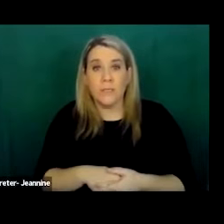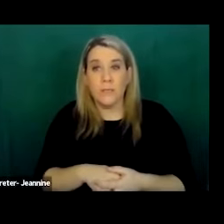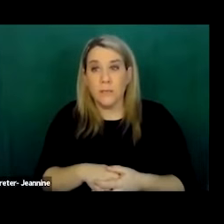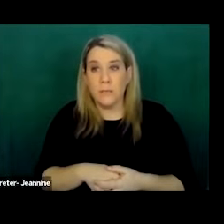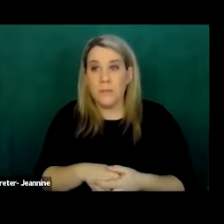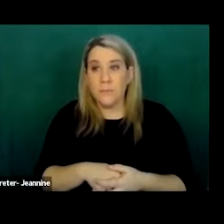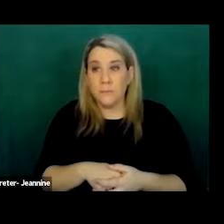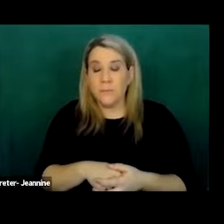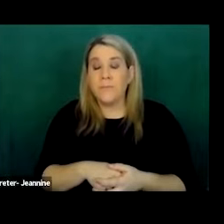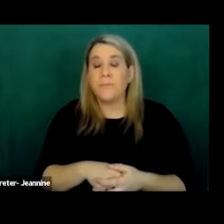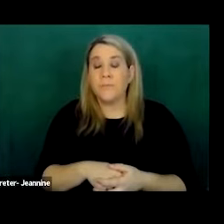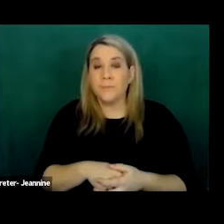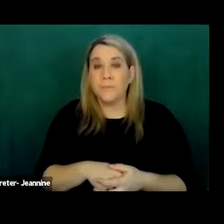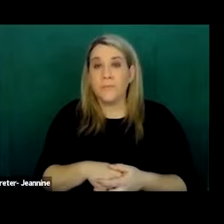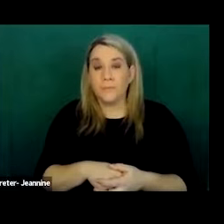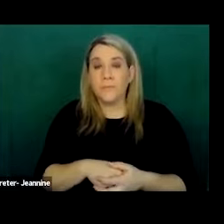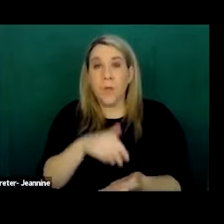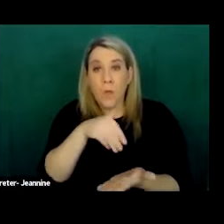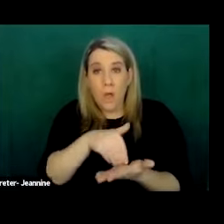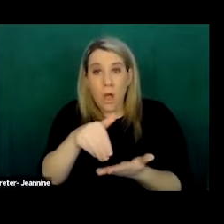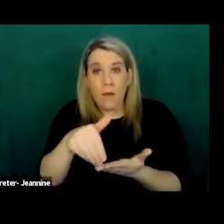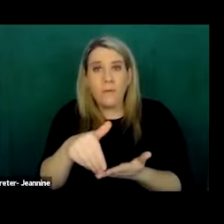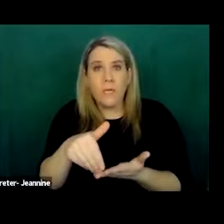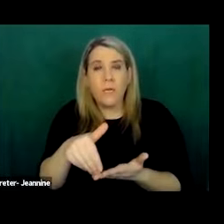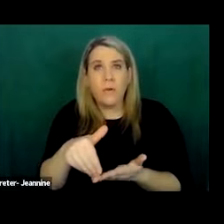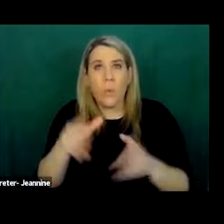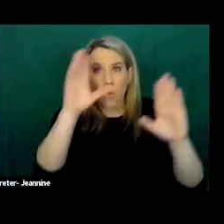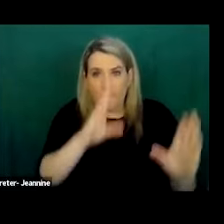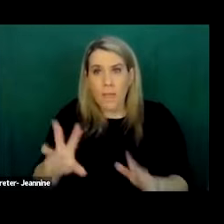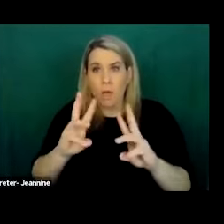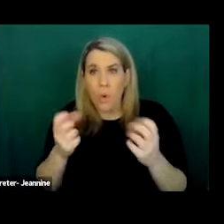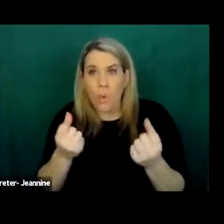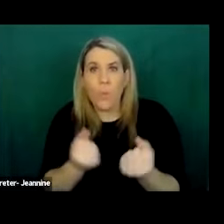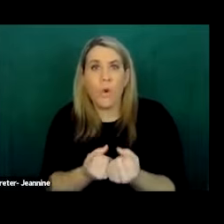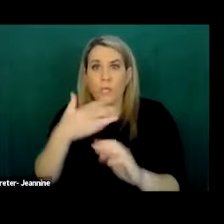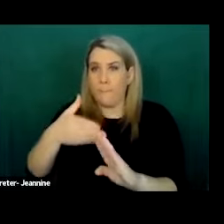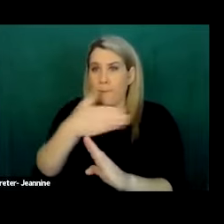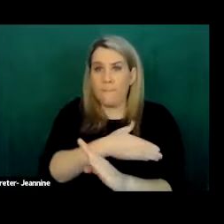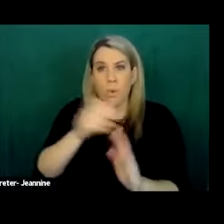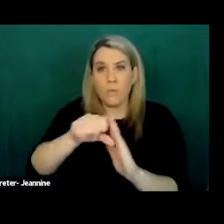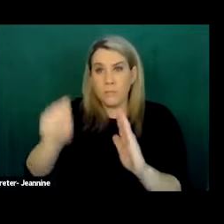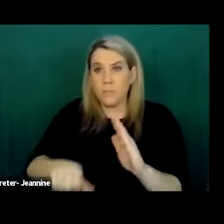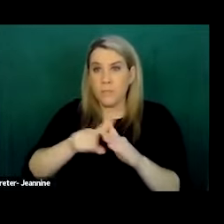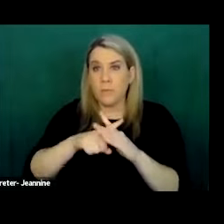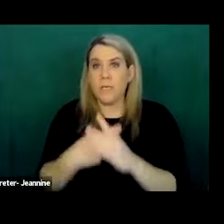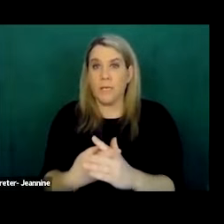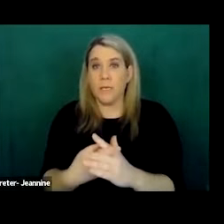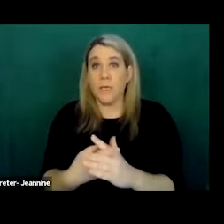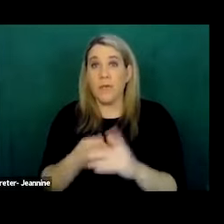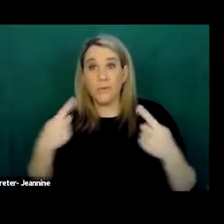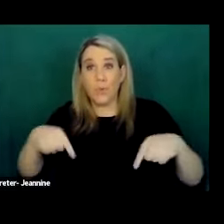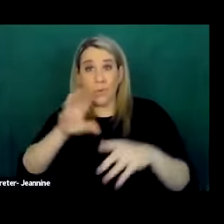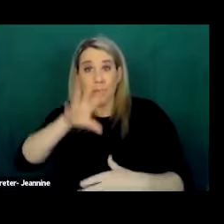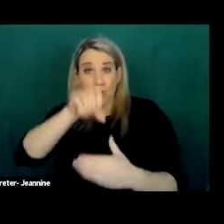Oftentimes, we develop these workshops and plan this out with faculty before the semester starts, so we can be included in the syllabus